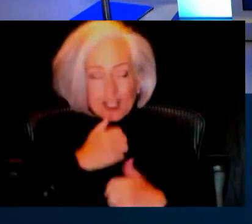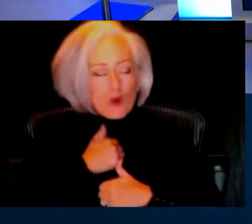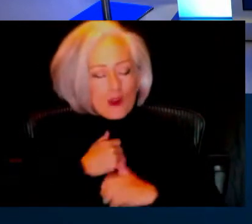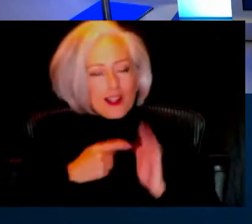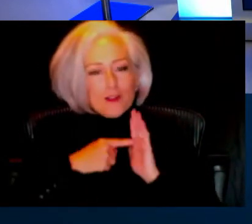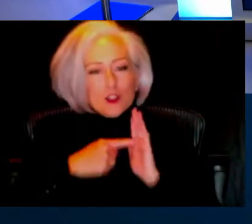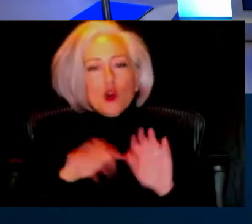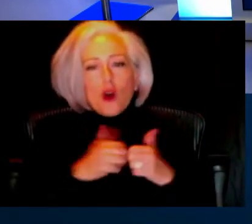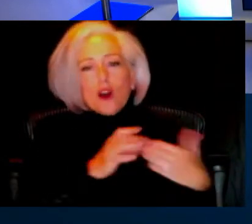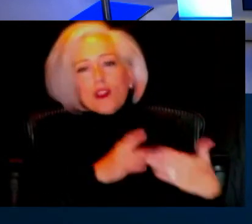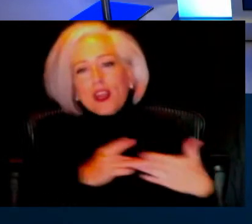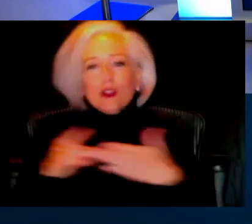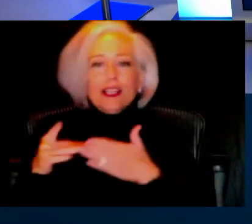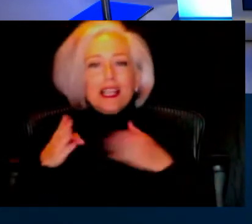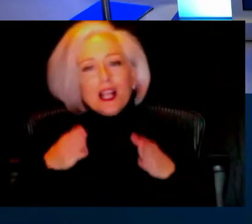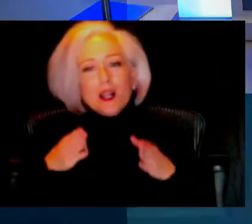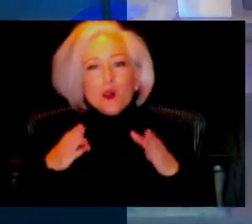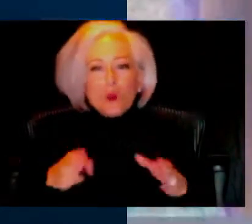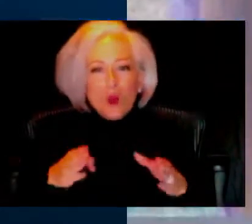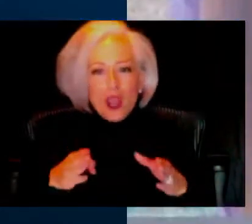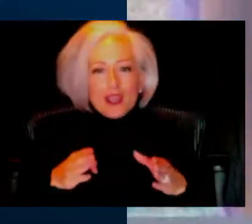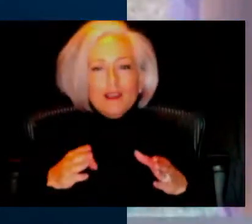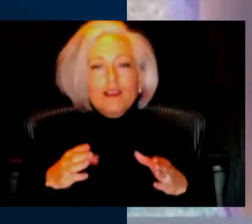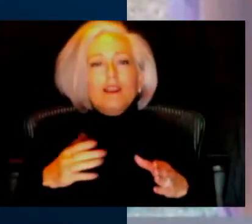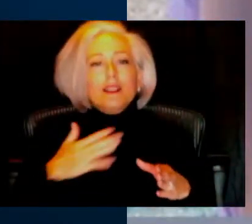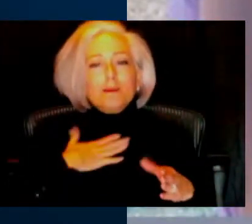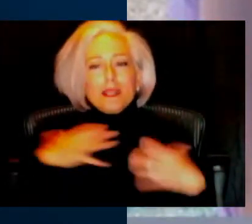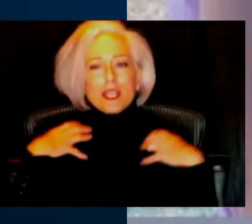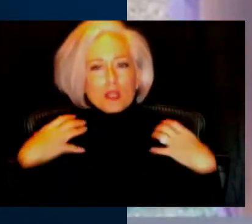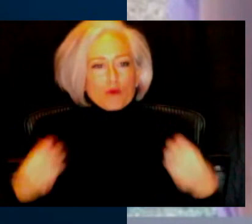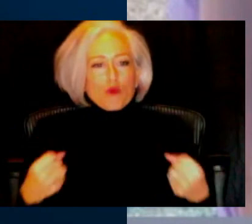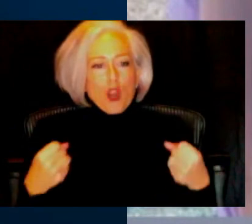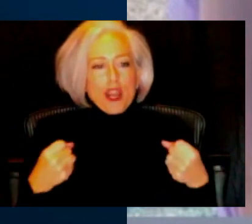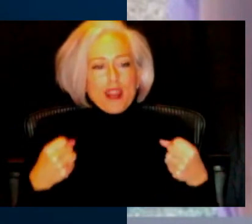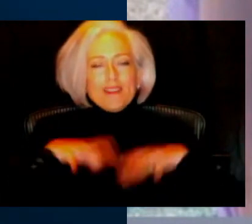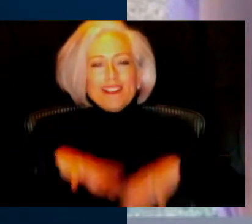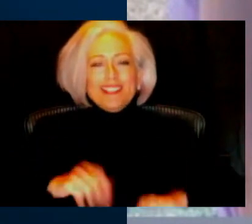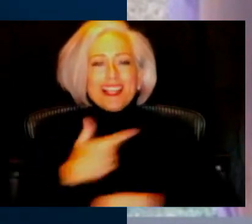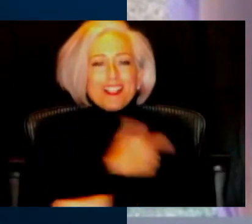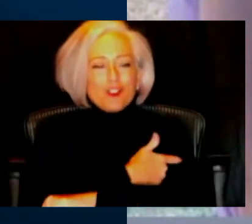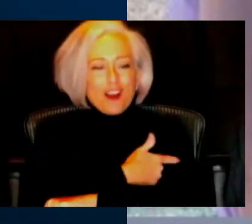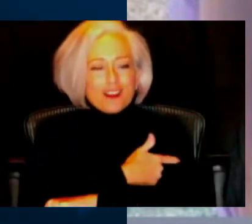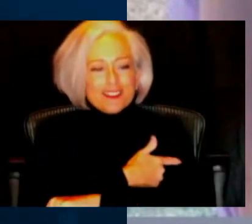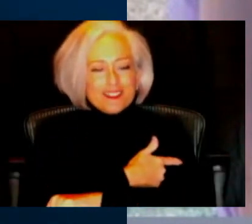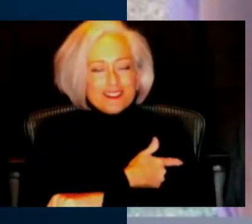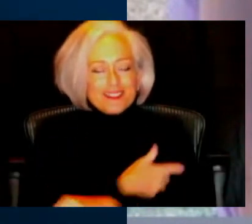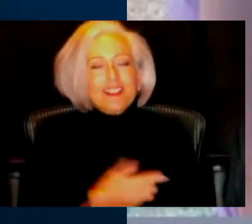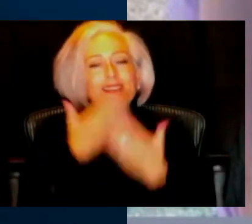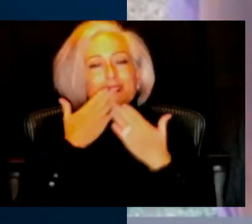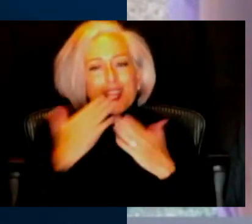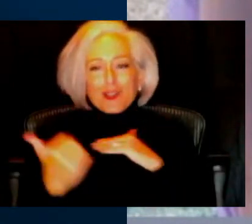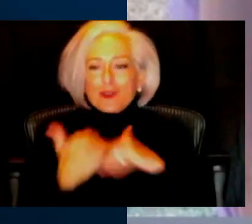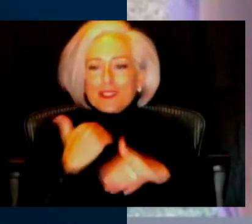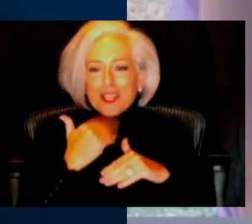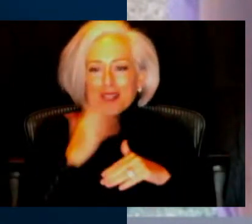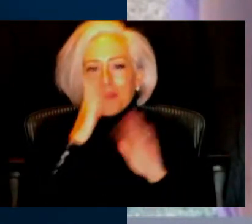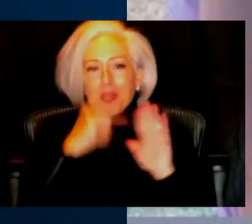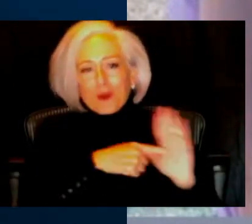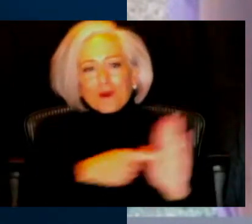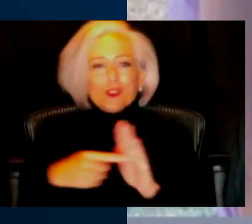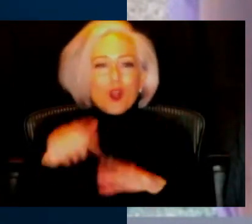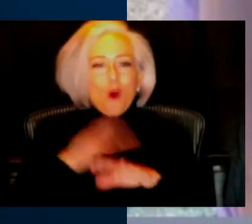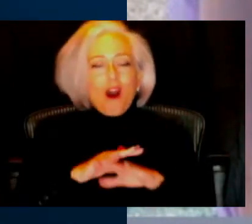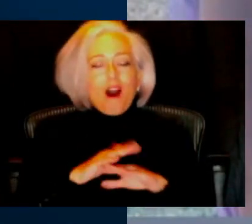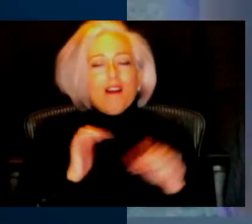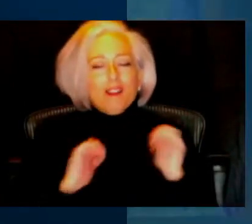leading the way, they're being brave, and they're taking their shots. So please send those in, and we will show them right here on our show. And